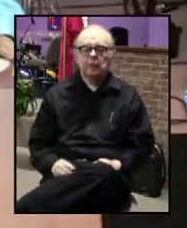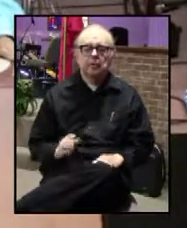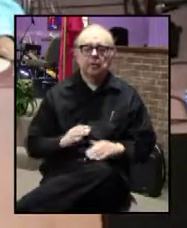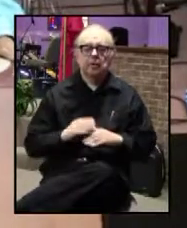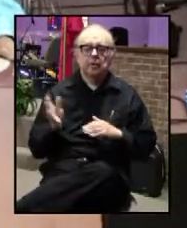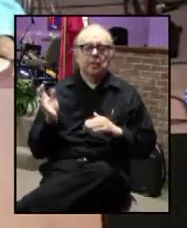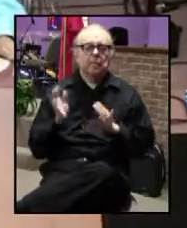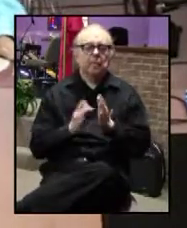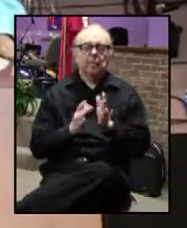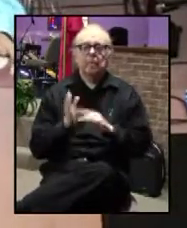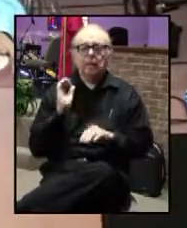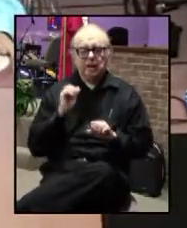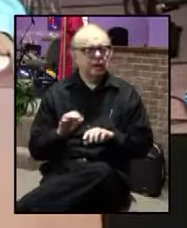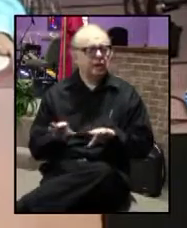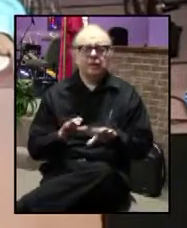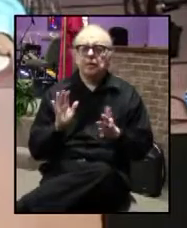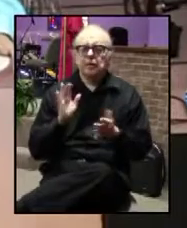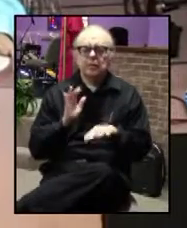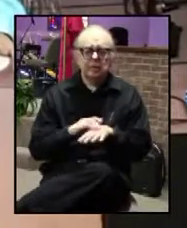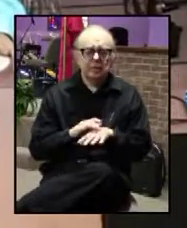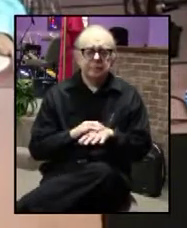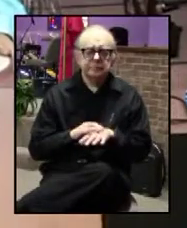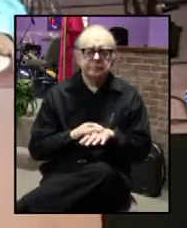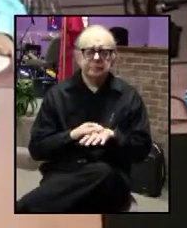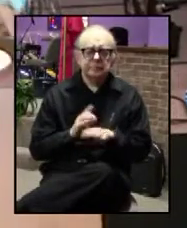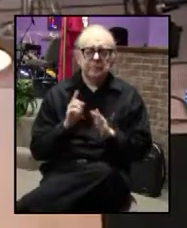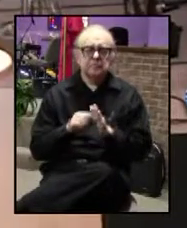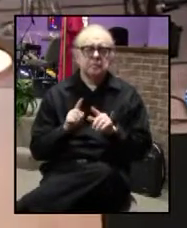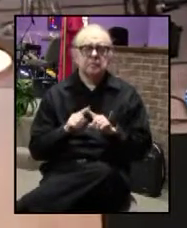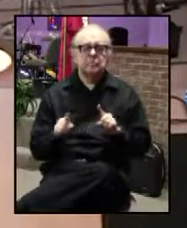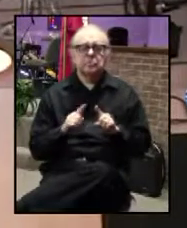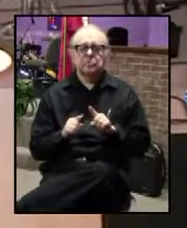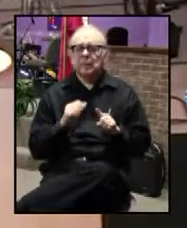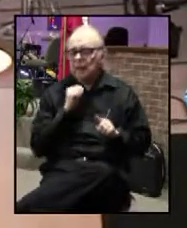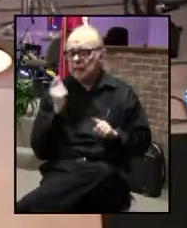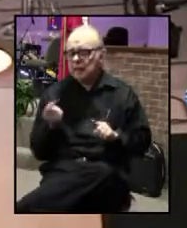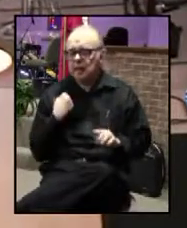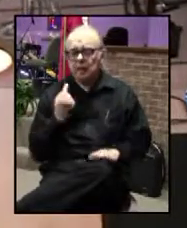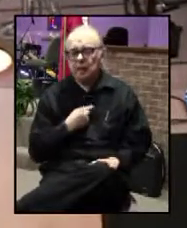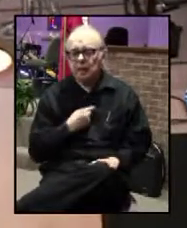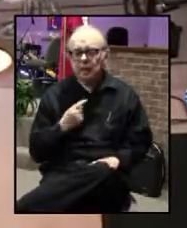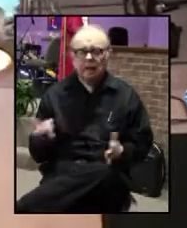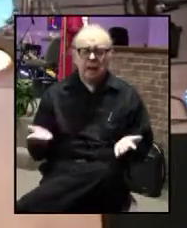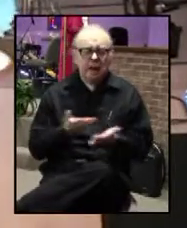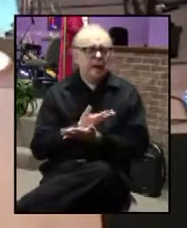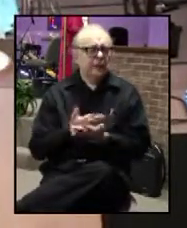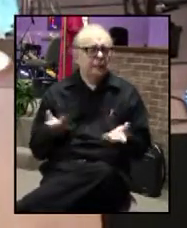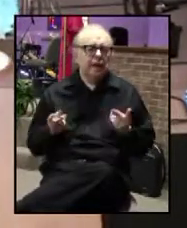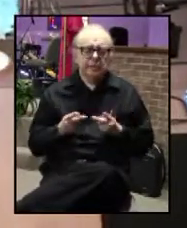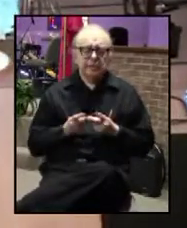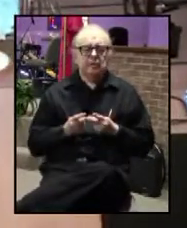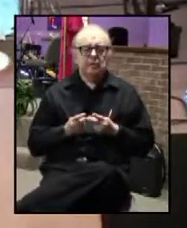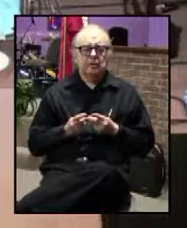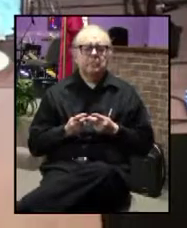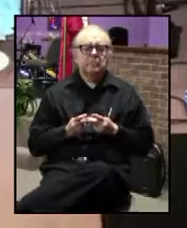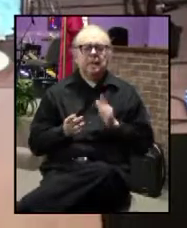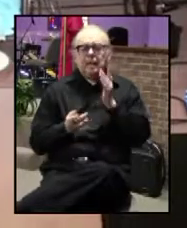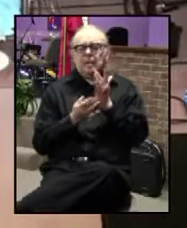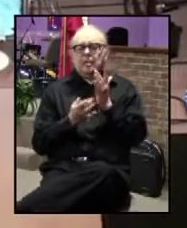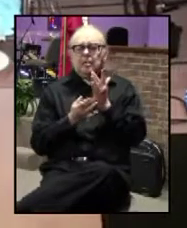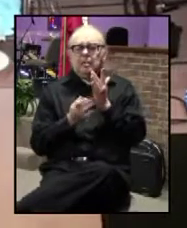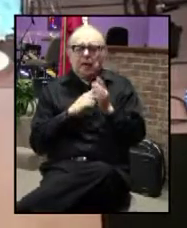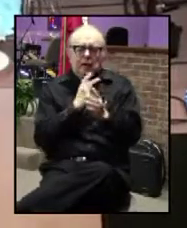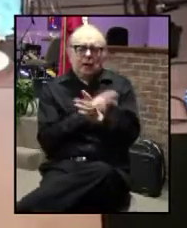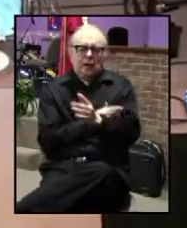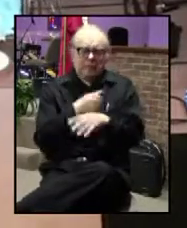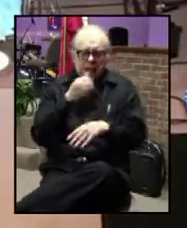More than Jesus could ever reach in a moment. But this isn't just us. This is everywhere. The technology and the